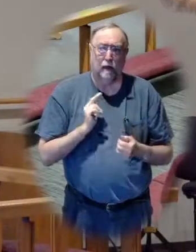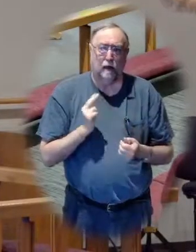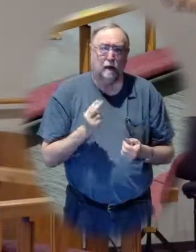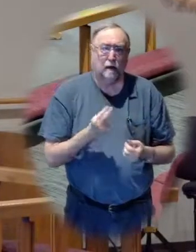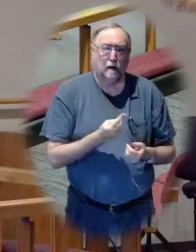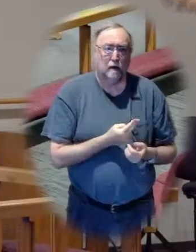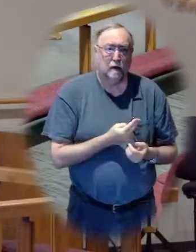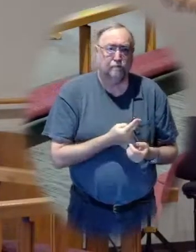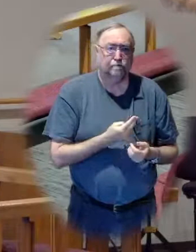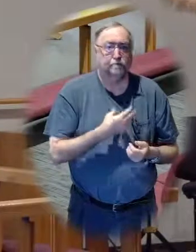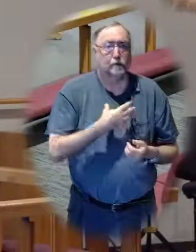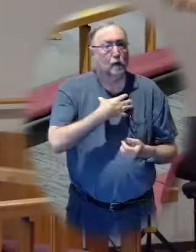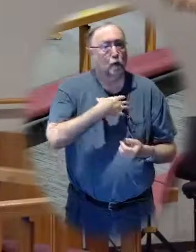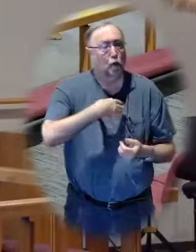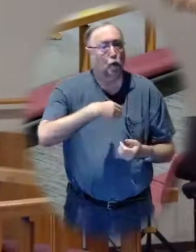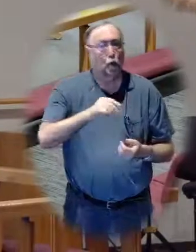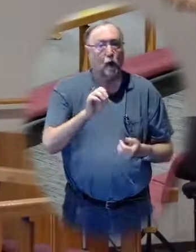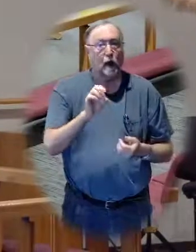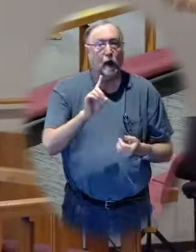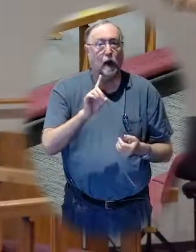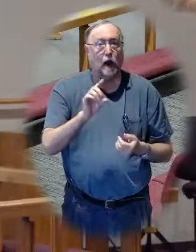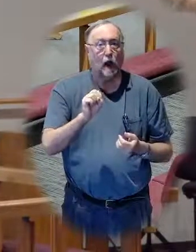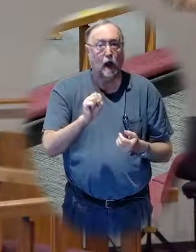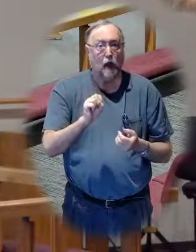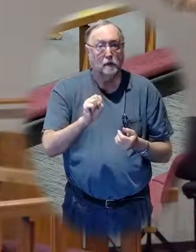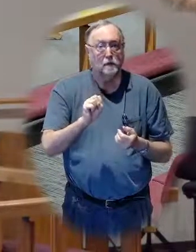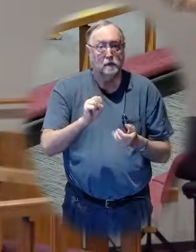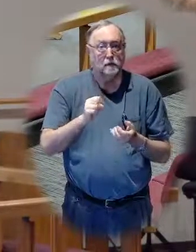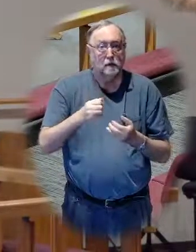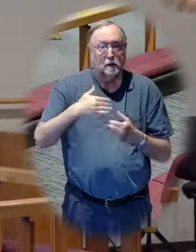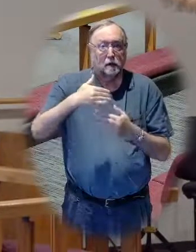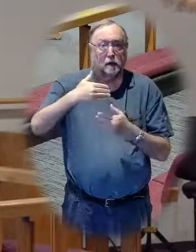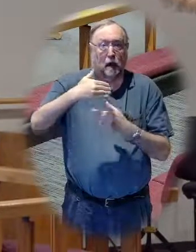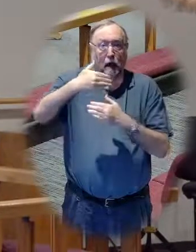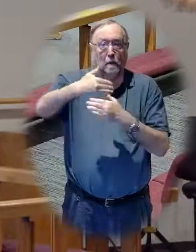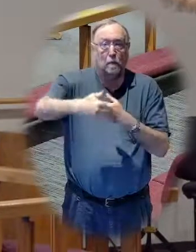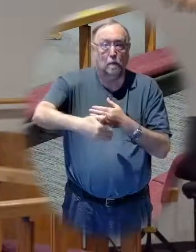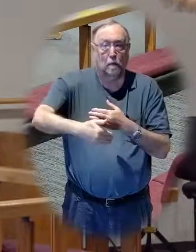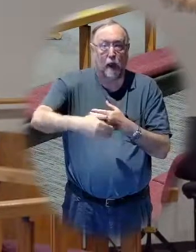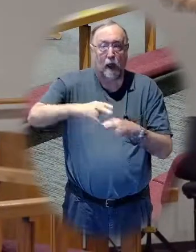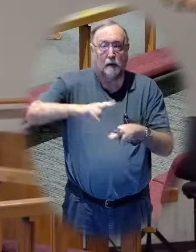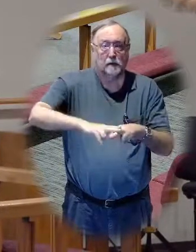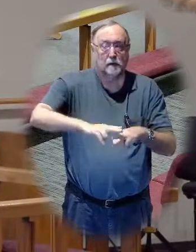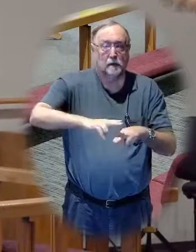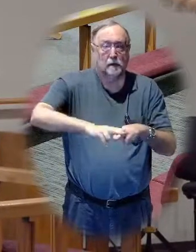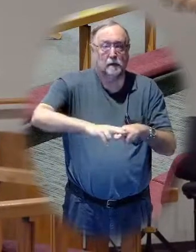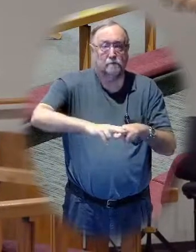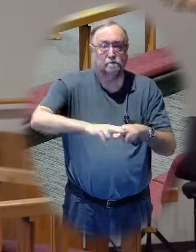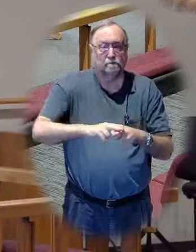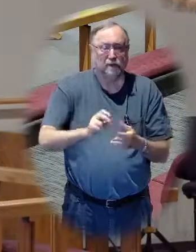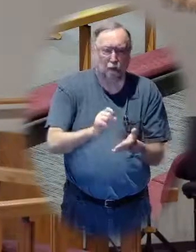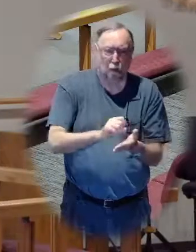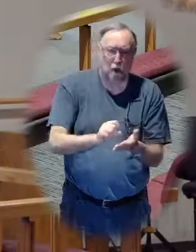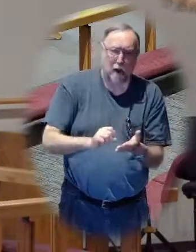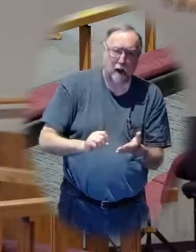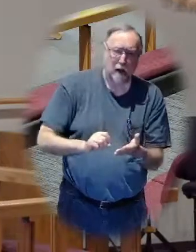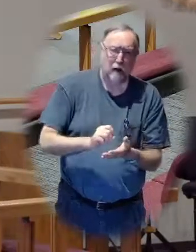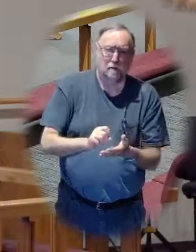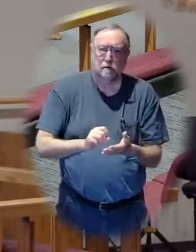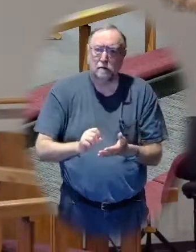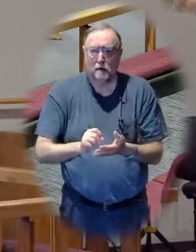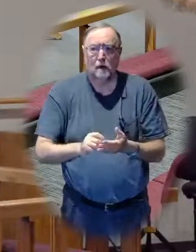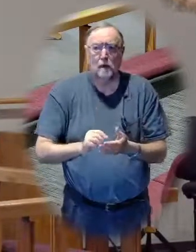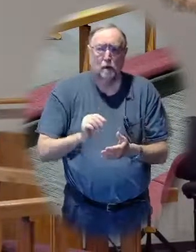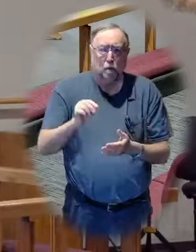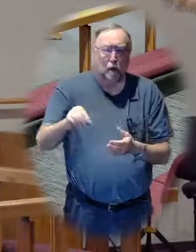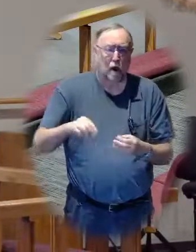These white cards are in the seat backs in front of you. Please fill one of those out and place it in the offering plate before